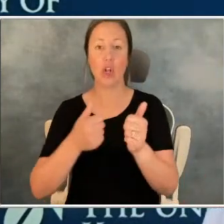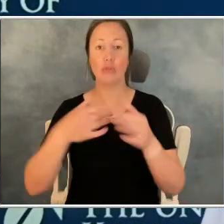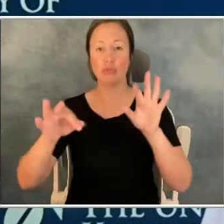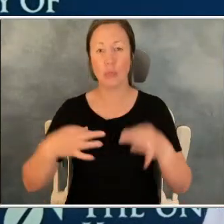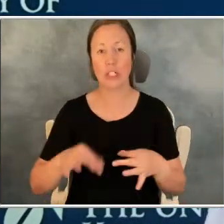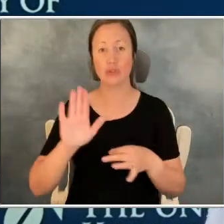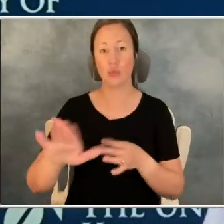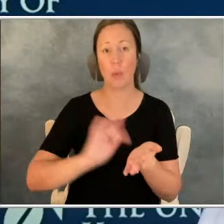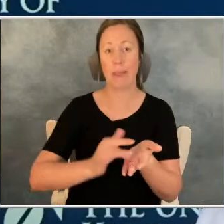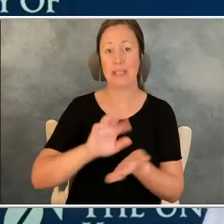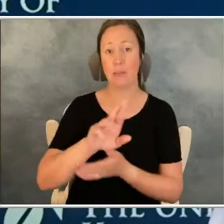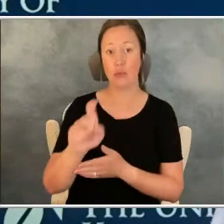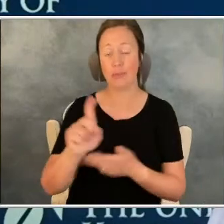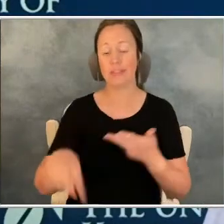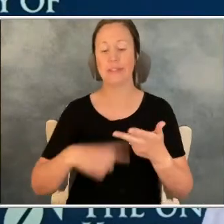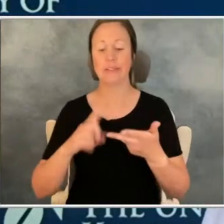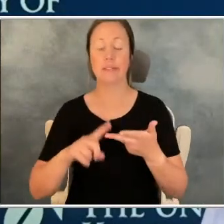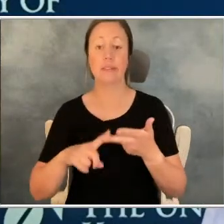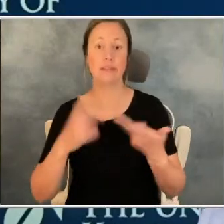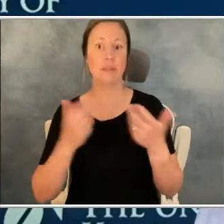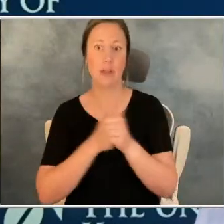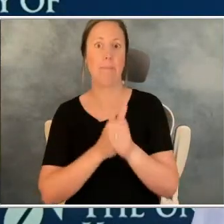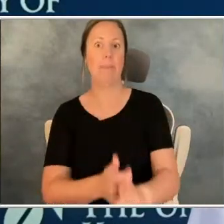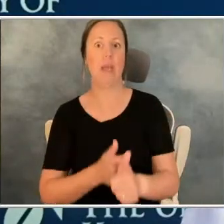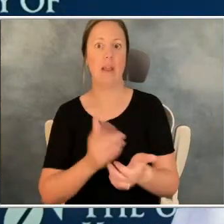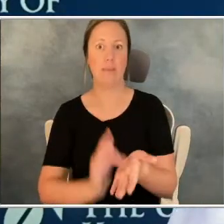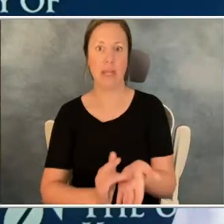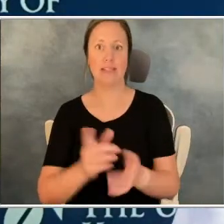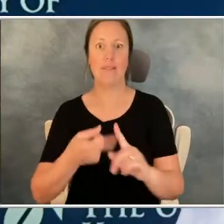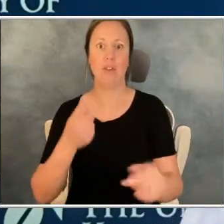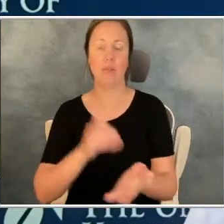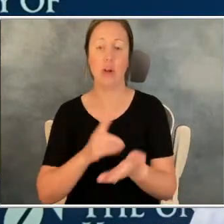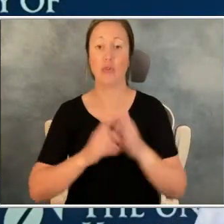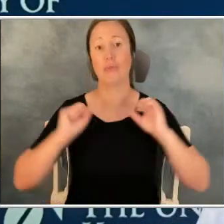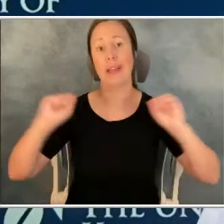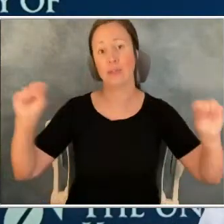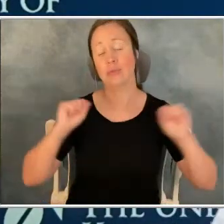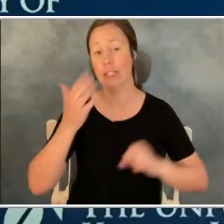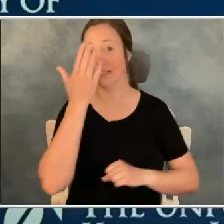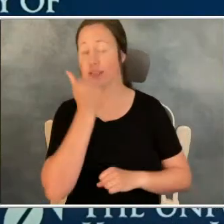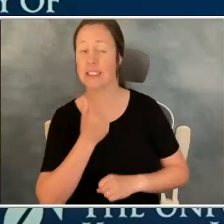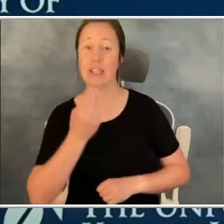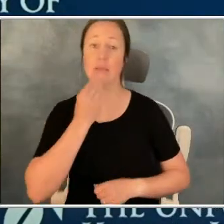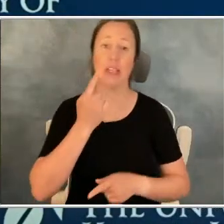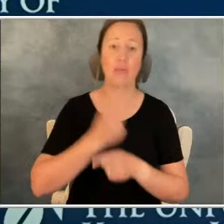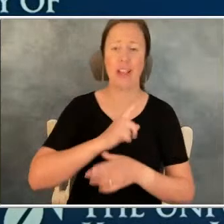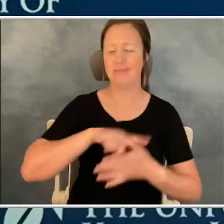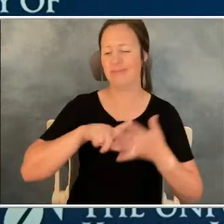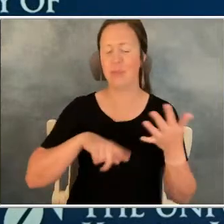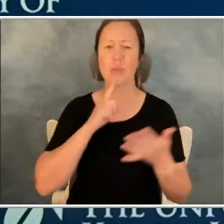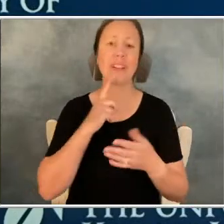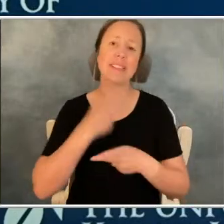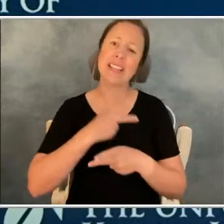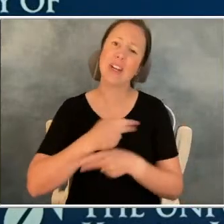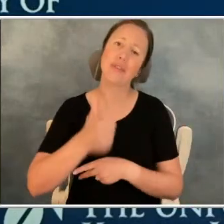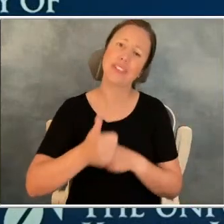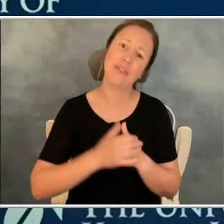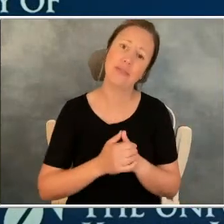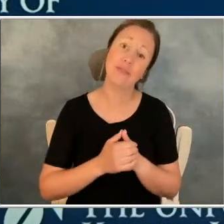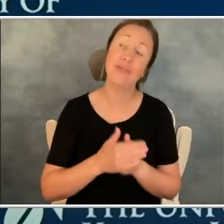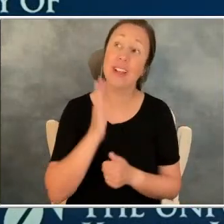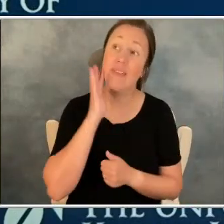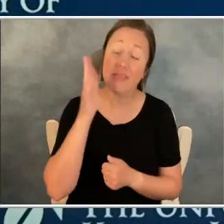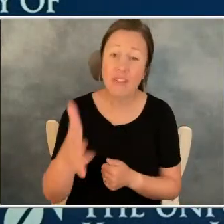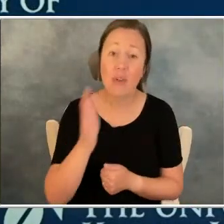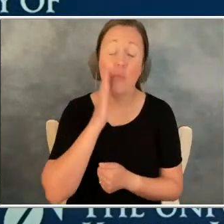trying to be compliant with the medications, exercise, sleep, eating right, take care of yourself. Because in the long run, you will do a better job